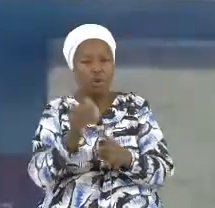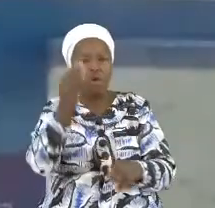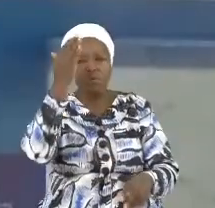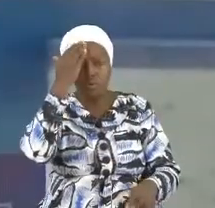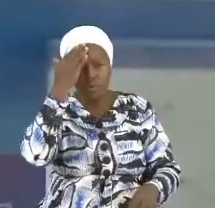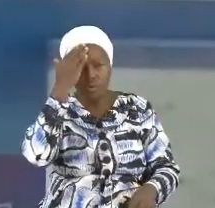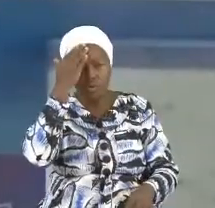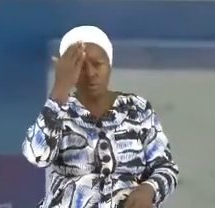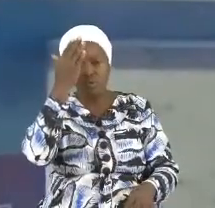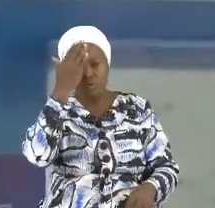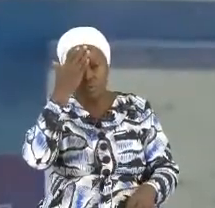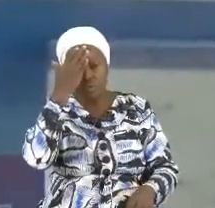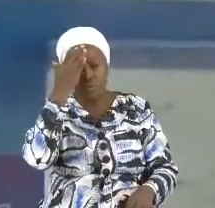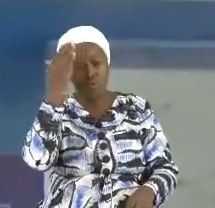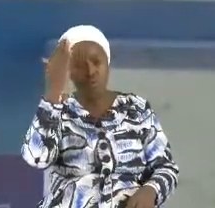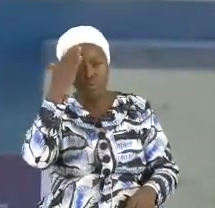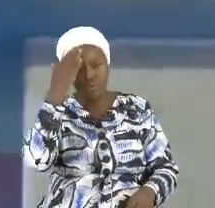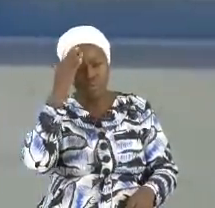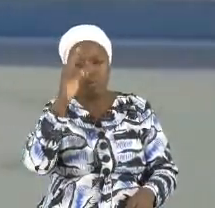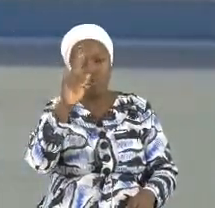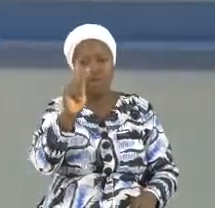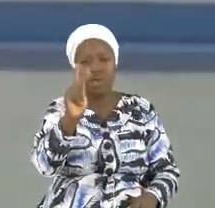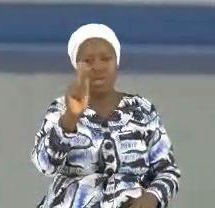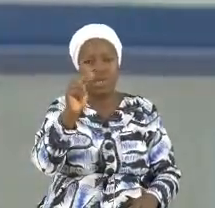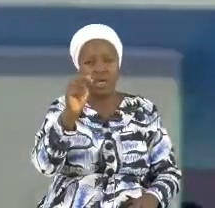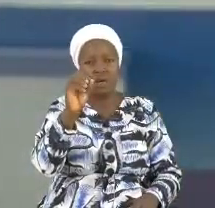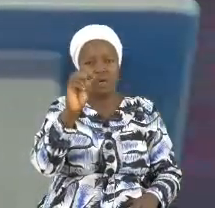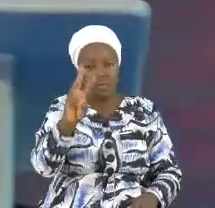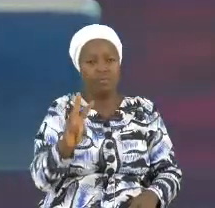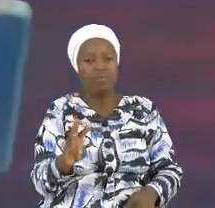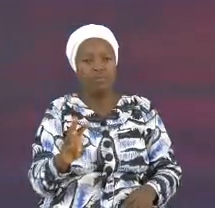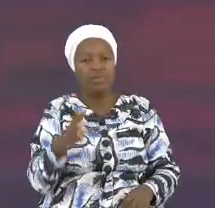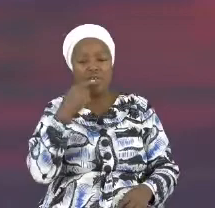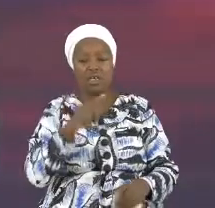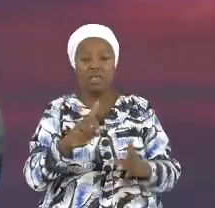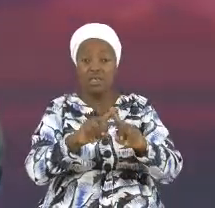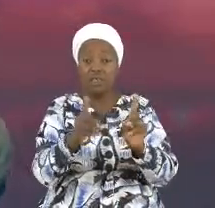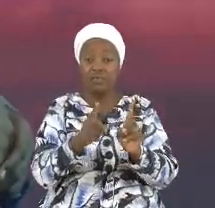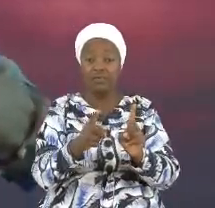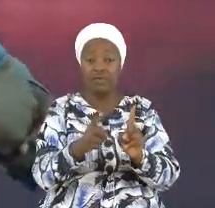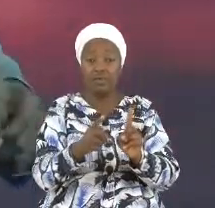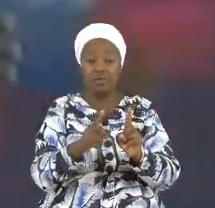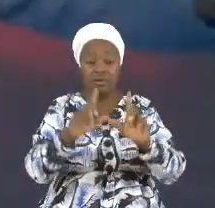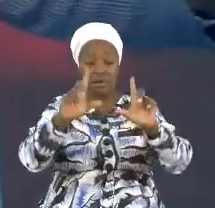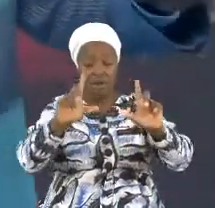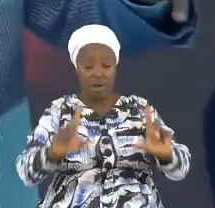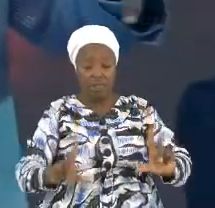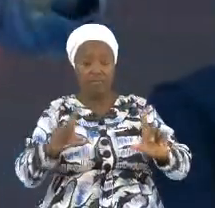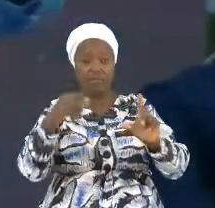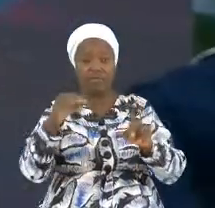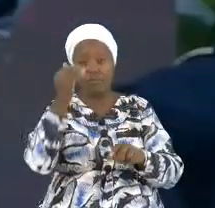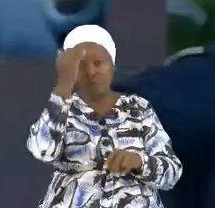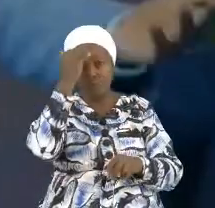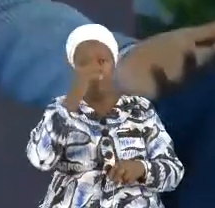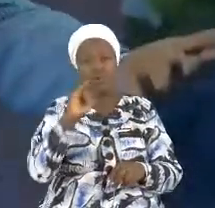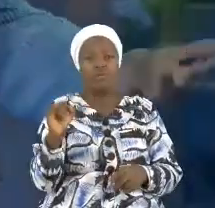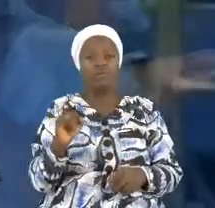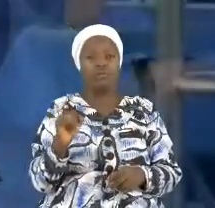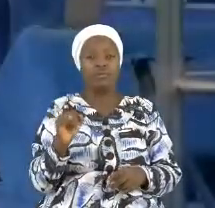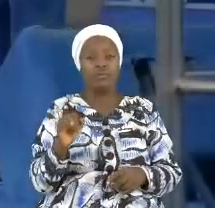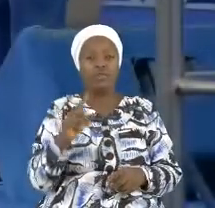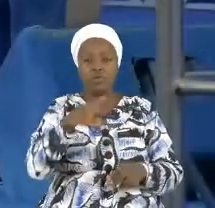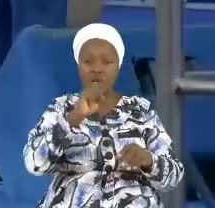know. There are different levels of knowing. You can open a